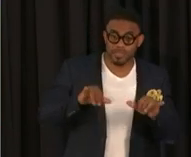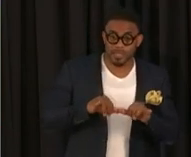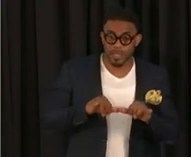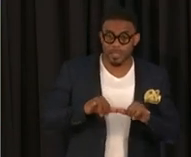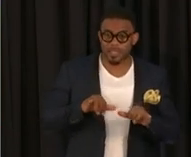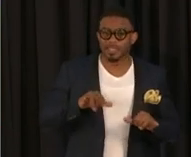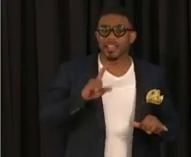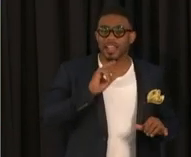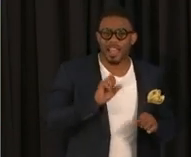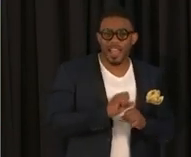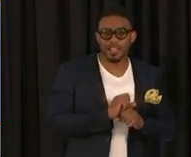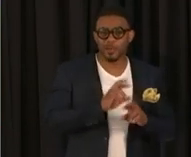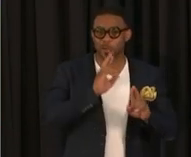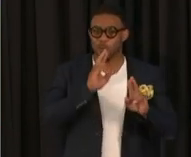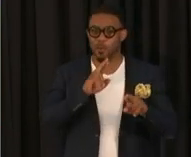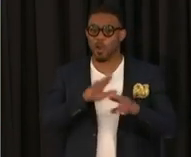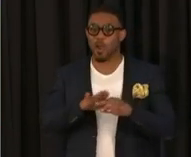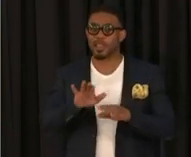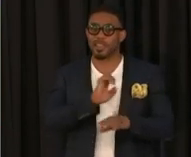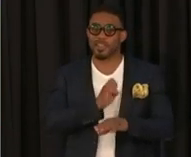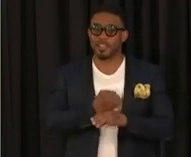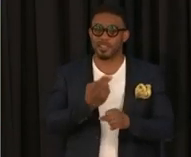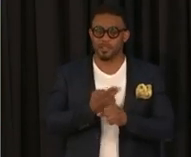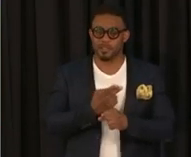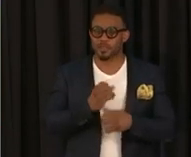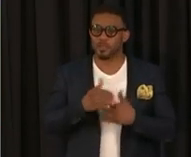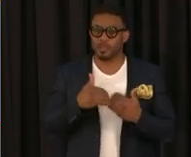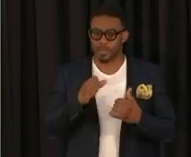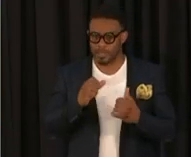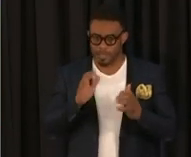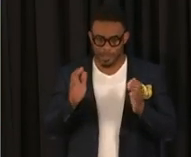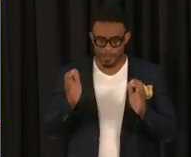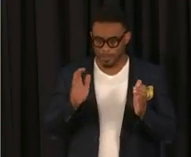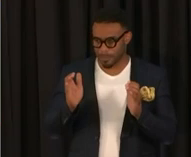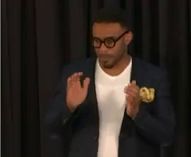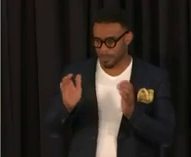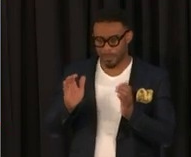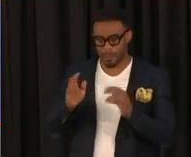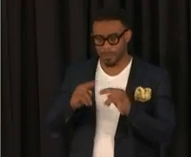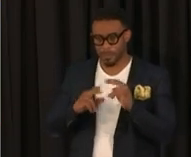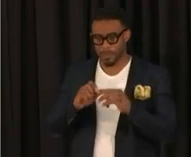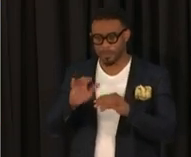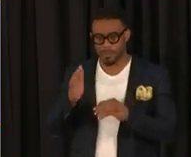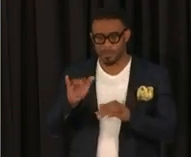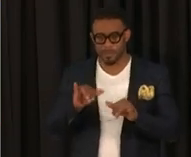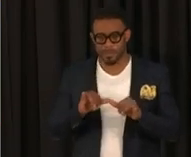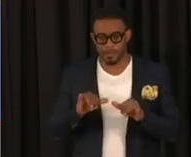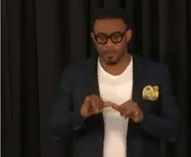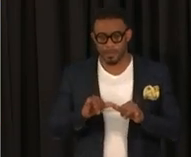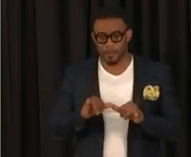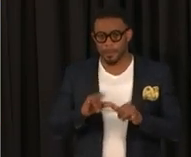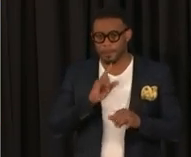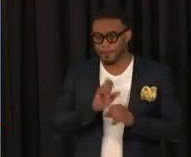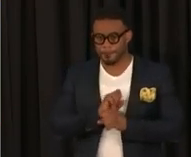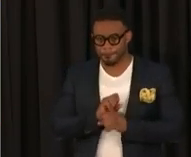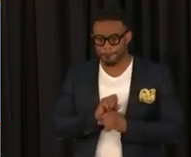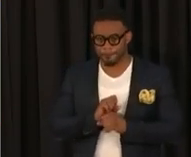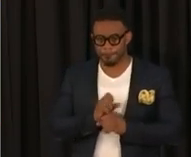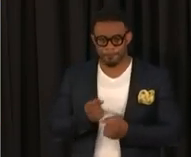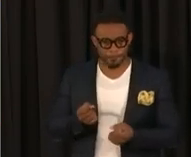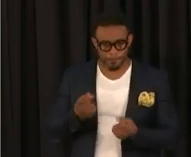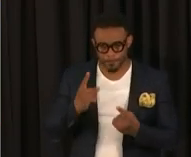certain size actually report on their energy use, and so that we can compare buildings of similar sizes and